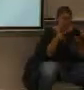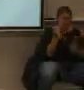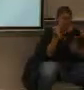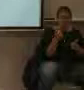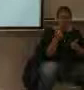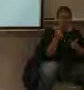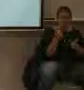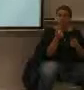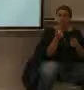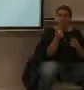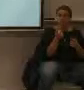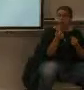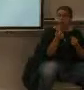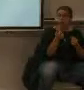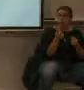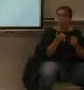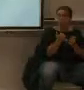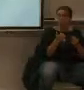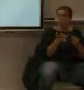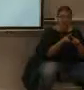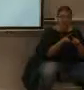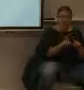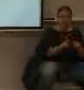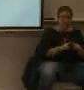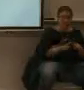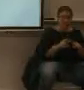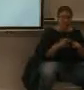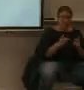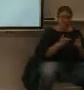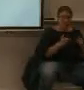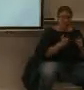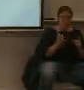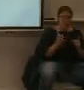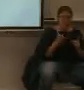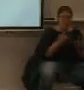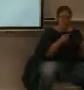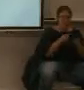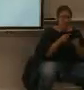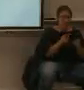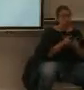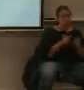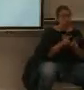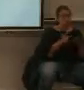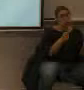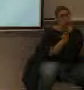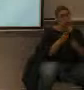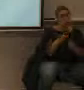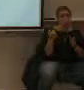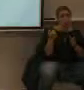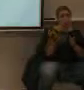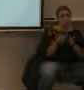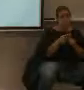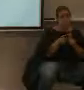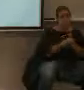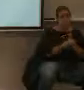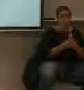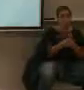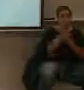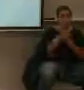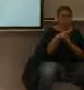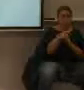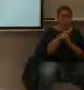faster. A lot of different places where this occurs. It's also occurring next to oil deposits underground as